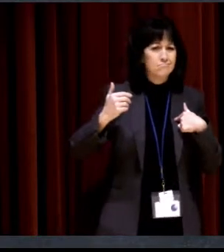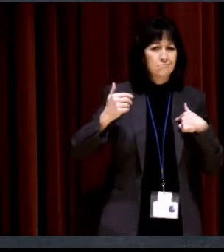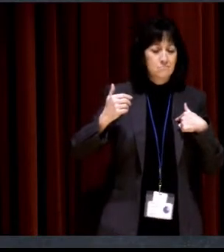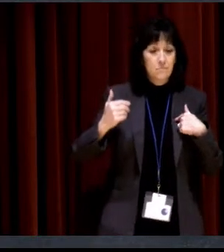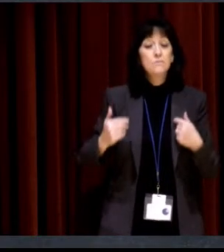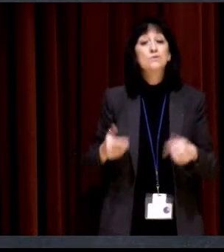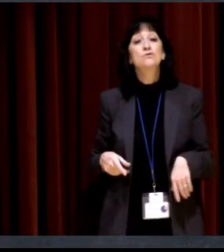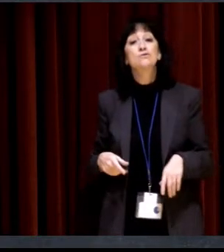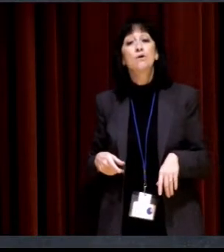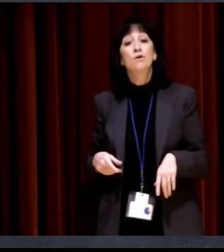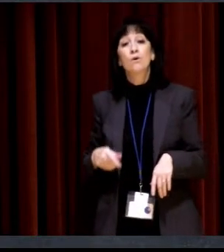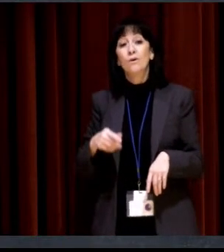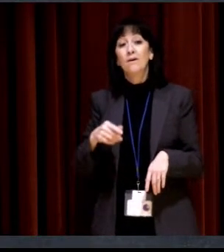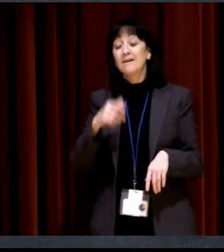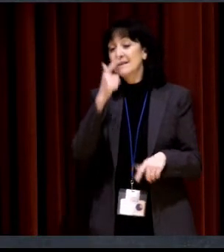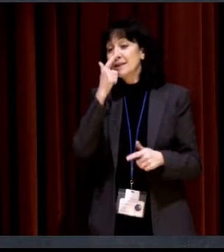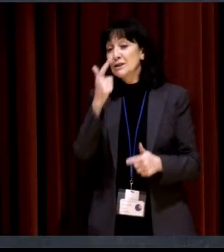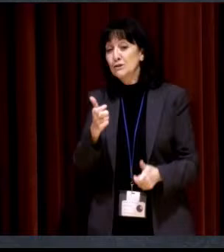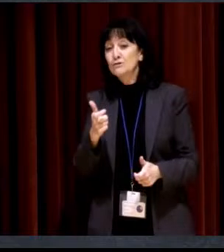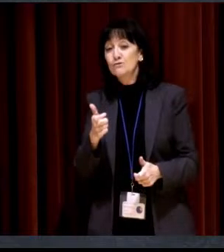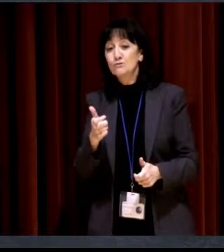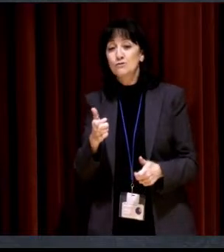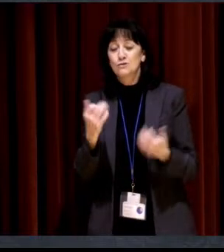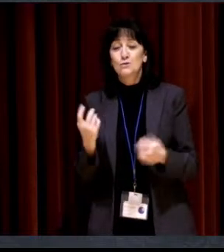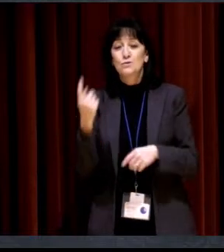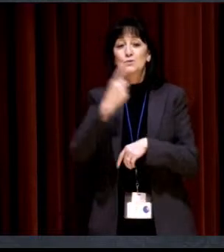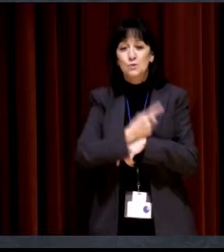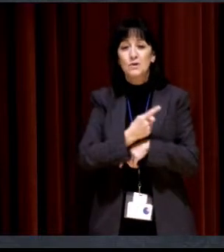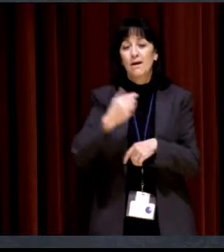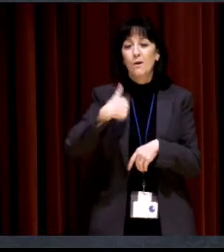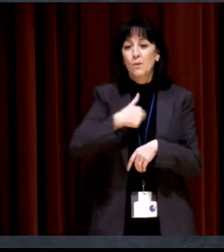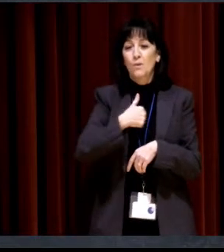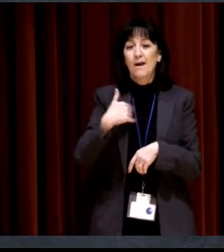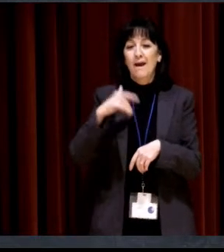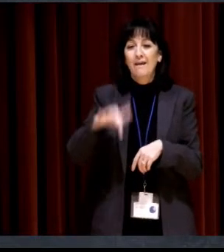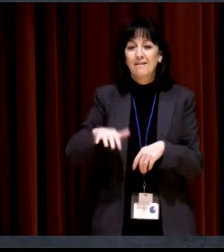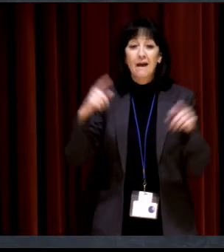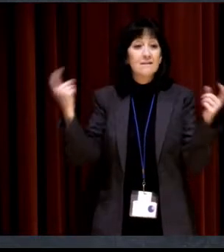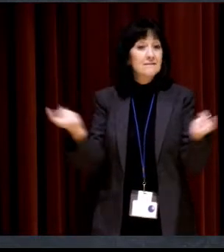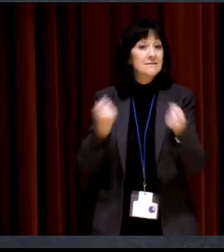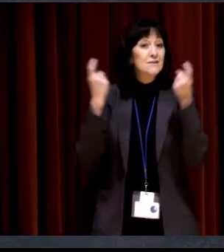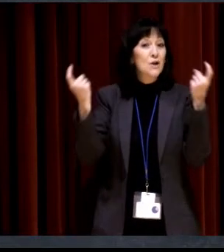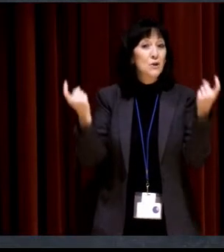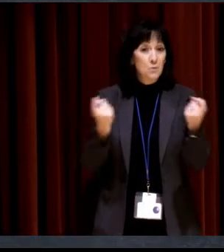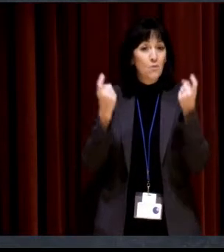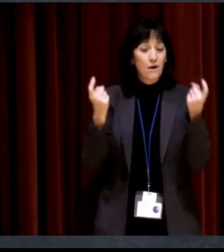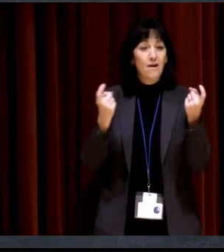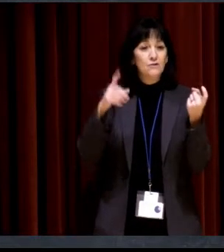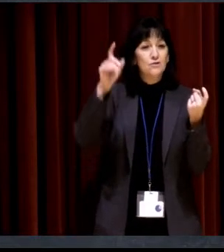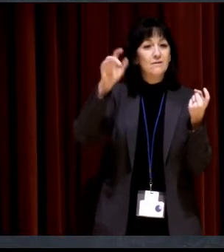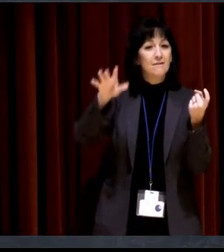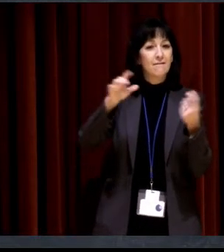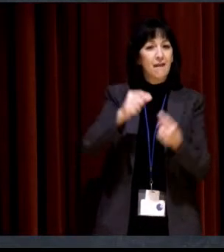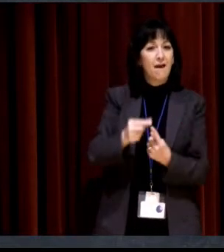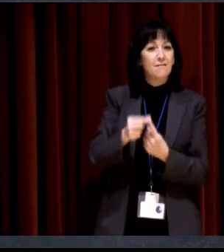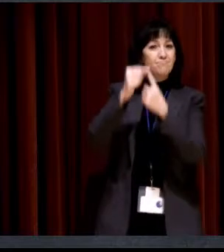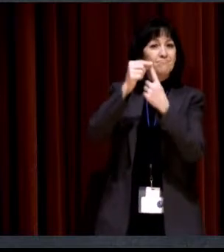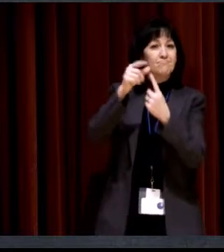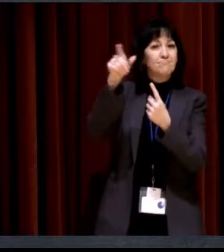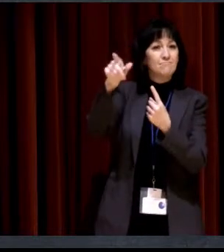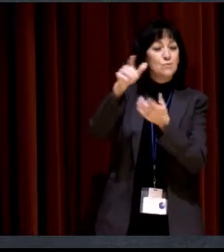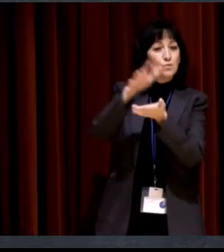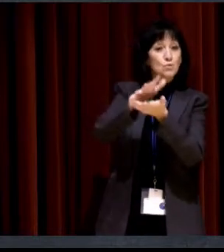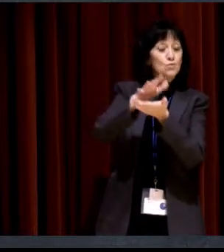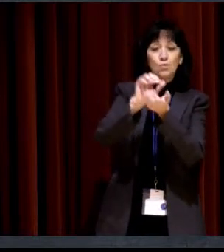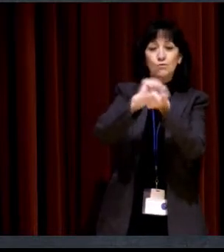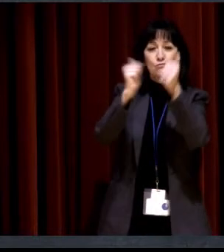we had the celebration of the Hokuston Colored School, which we're now investing in making it into a center for